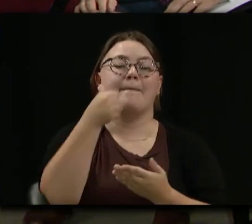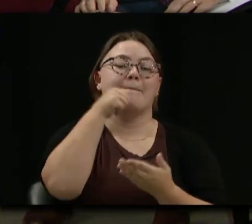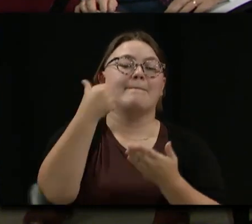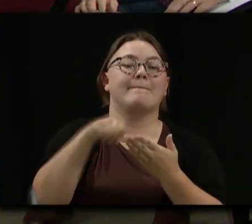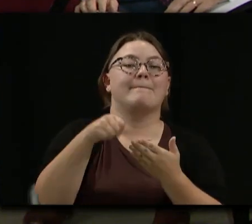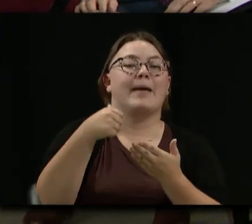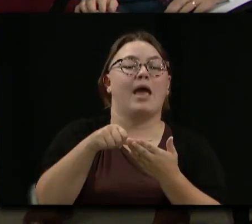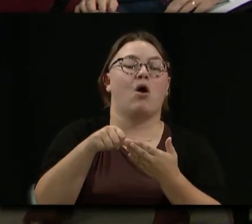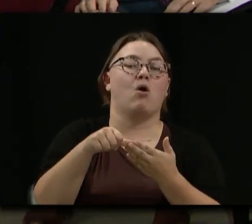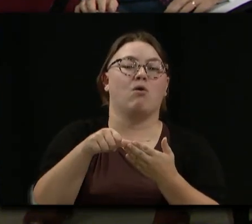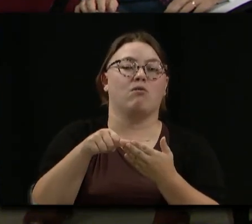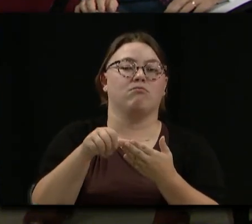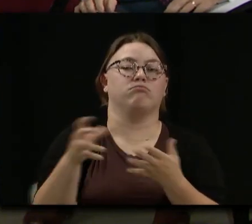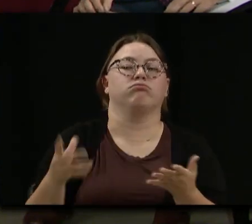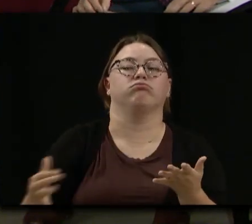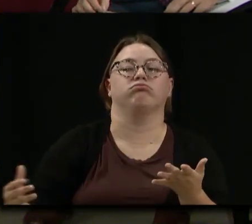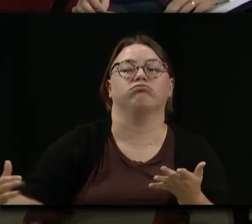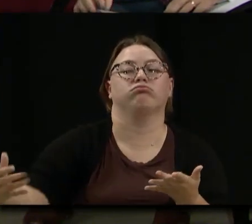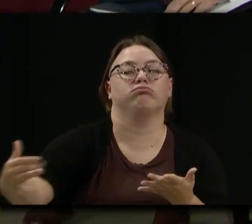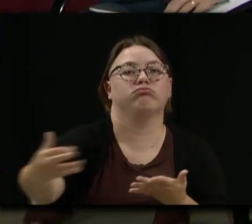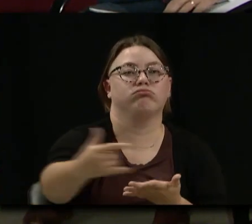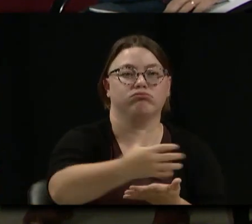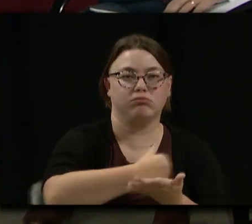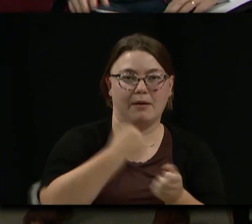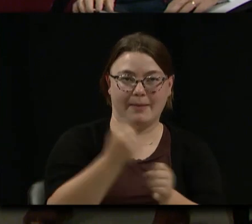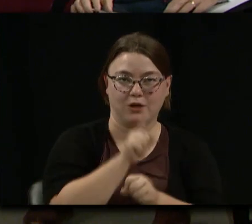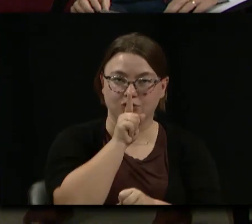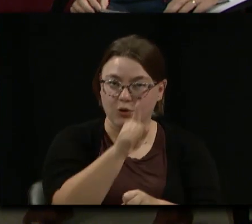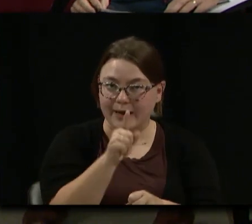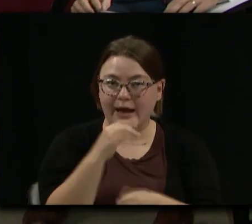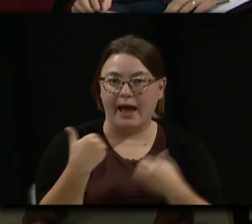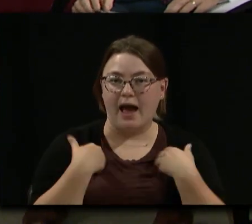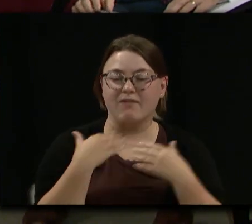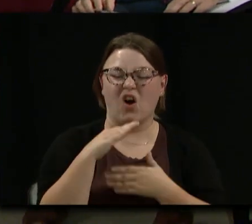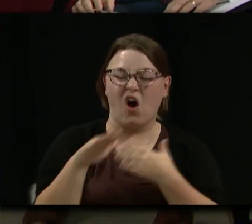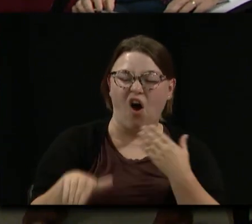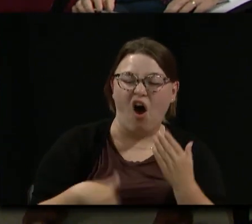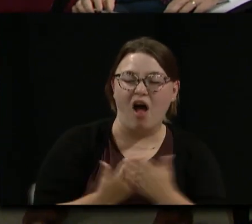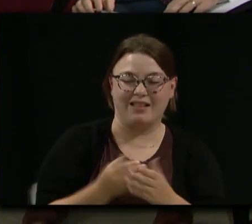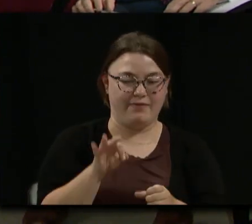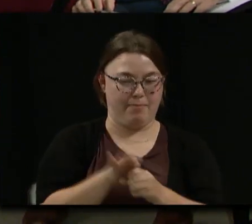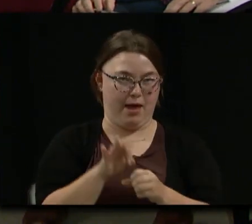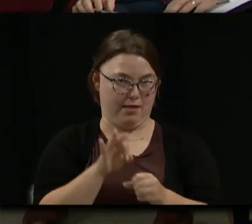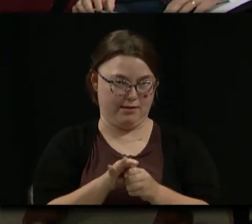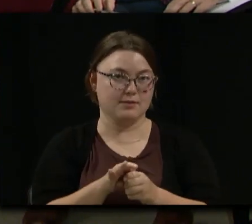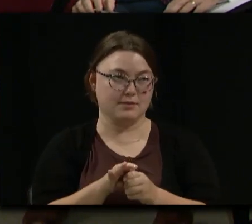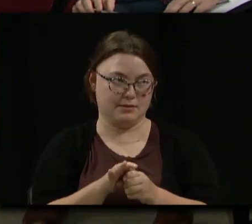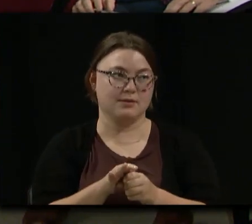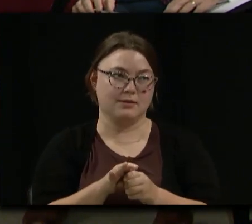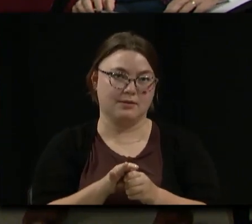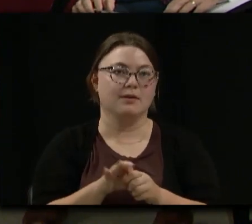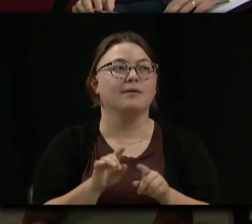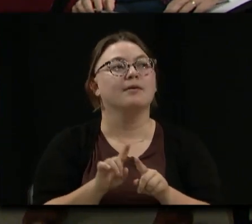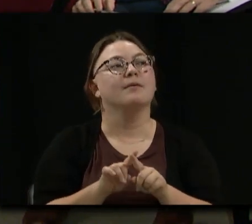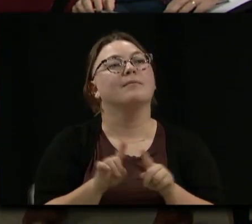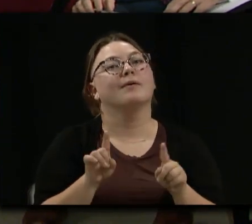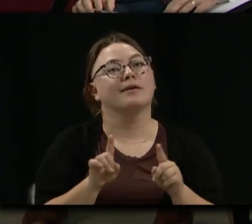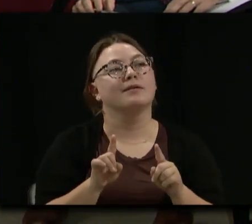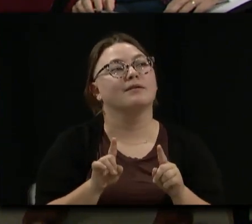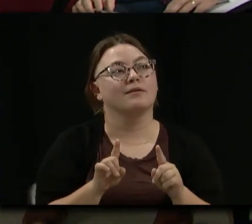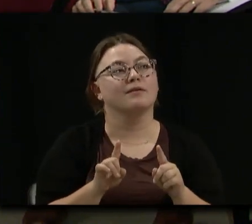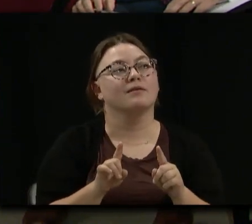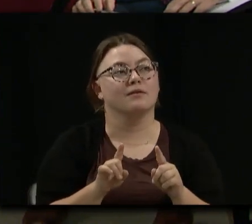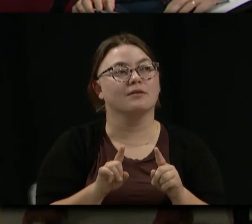potential ballot that they have at the post office. Right. But I'll tell you, you do see a huge